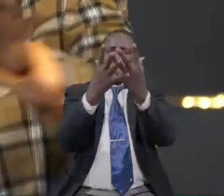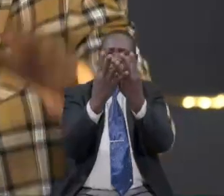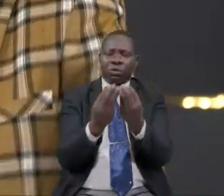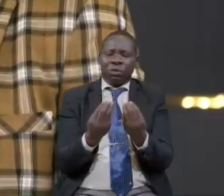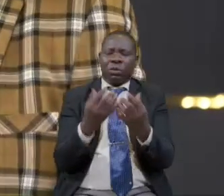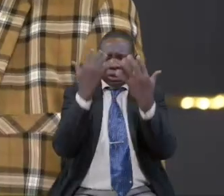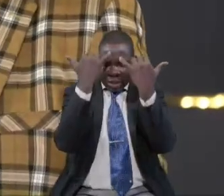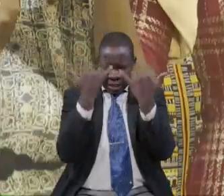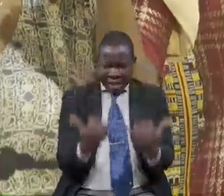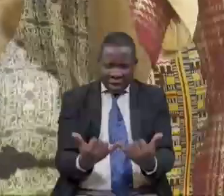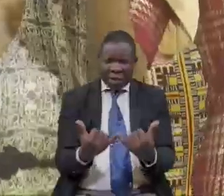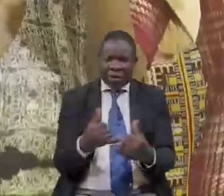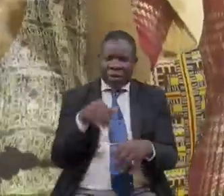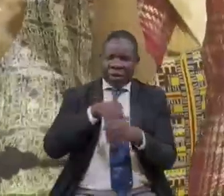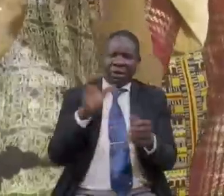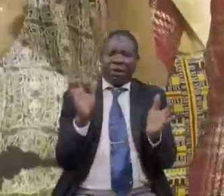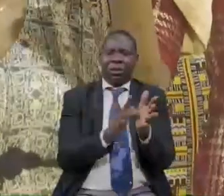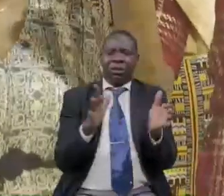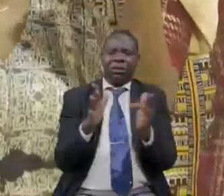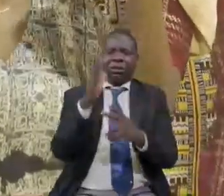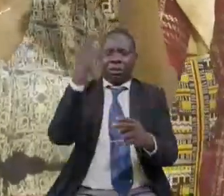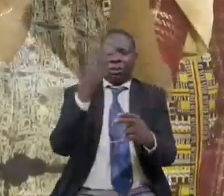in Jesus' name.